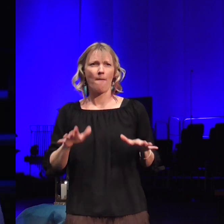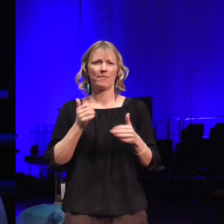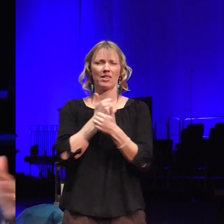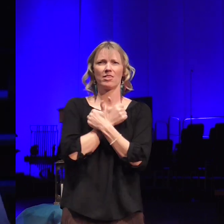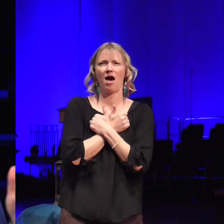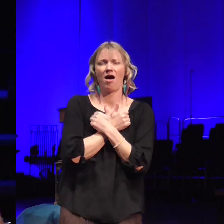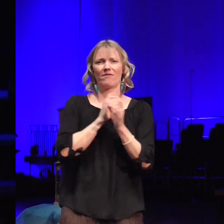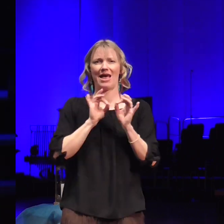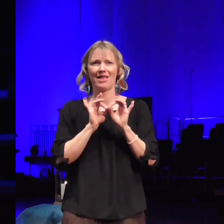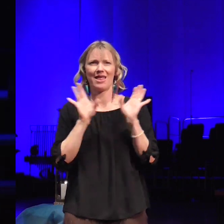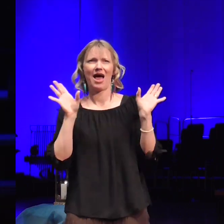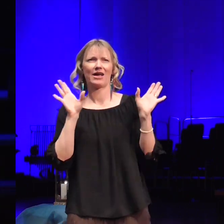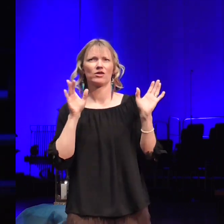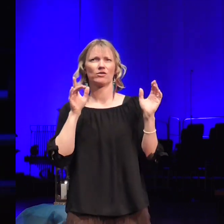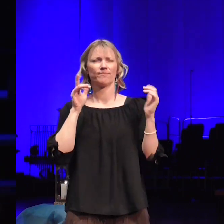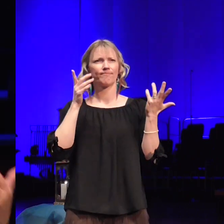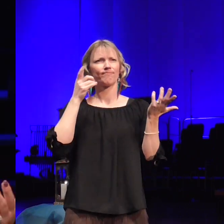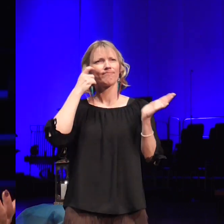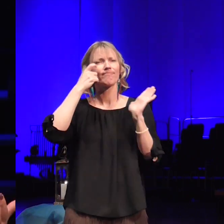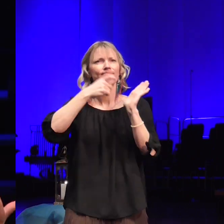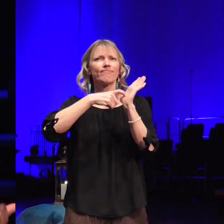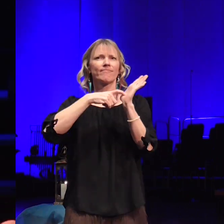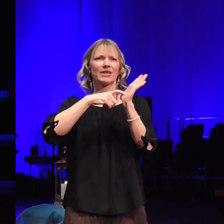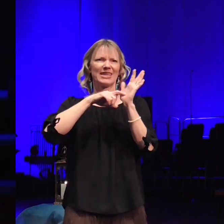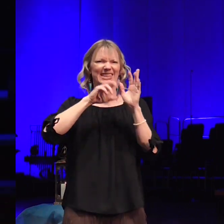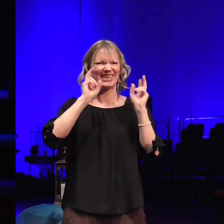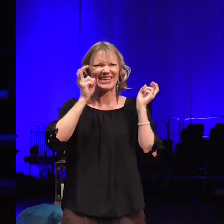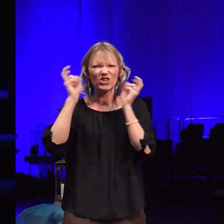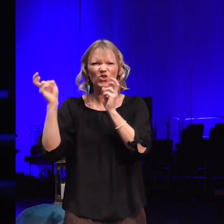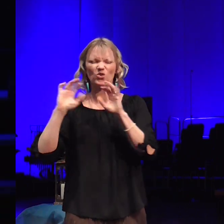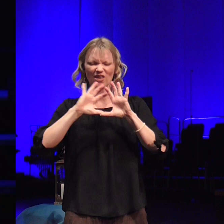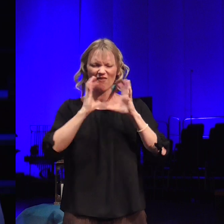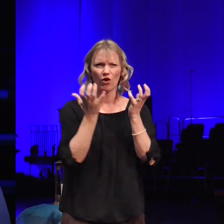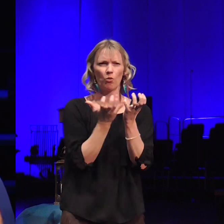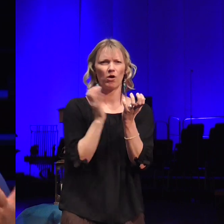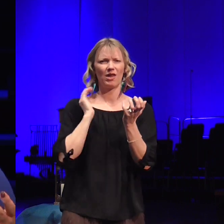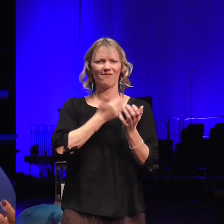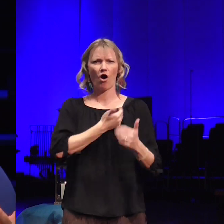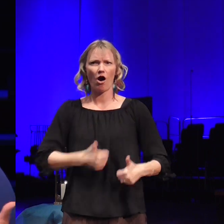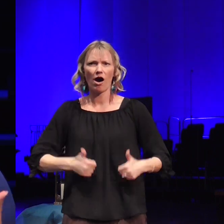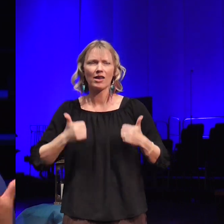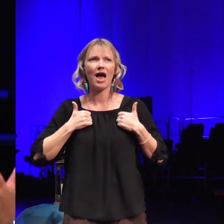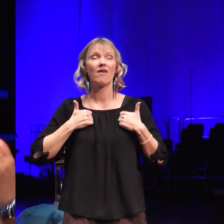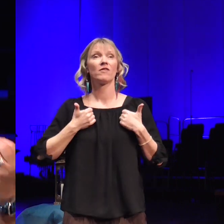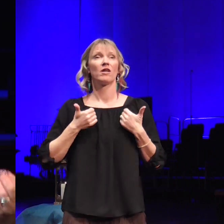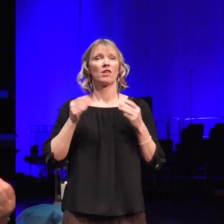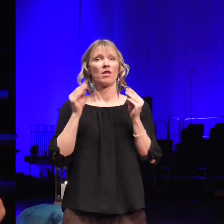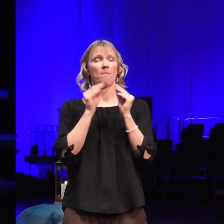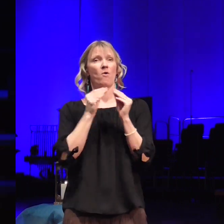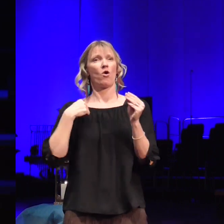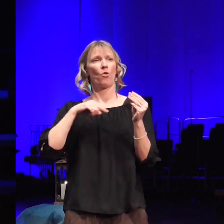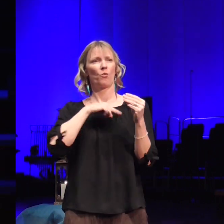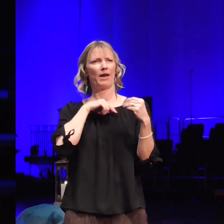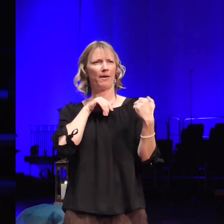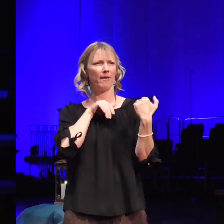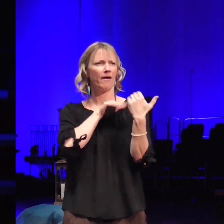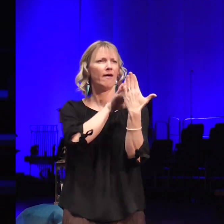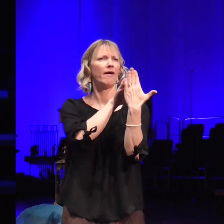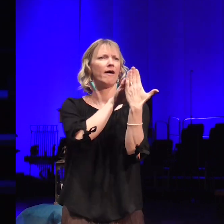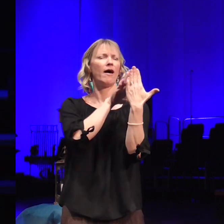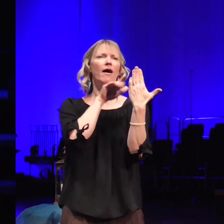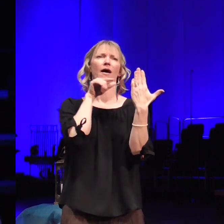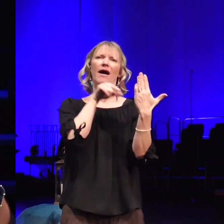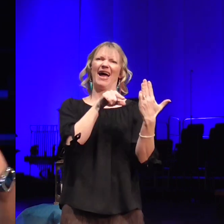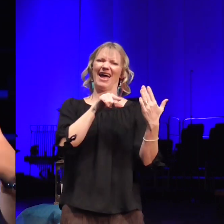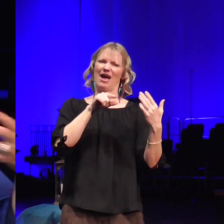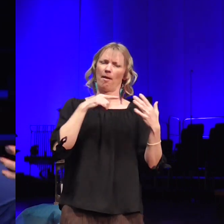with the issues of our world and our personal life, the more we meet those with this powerful energy, the more we